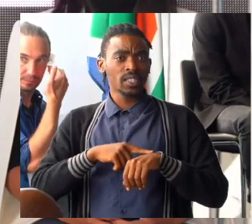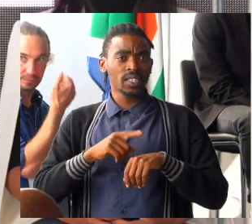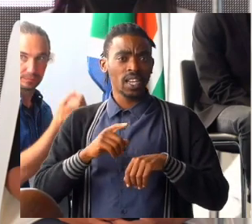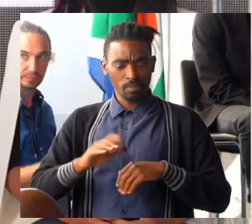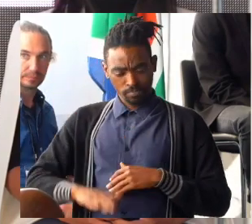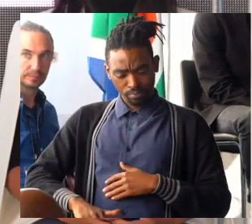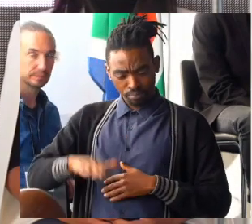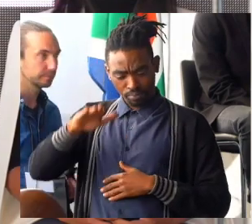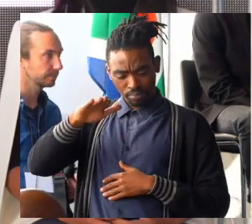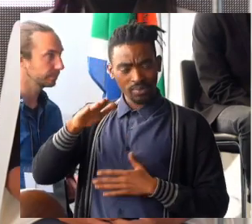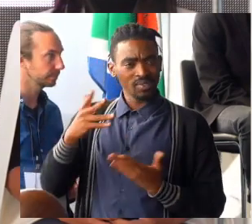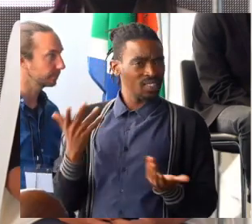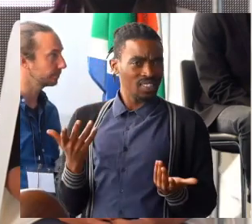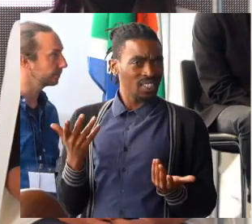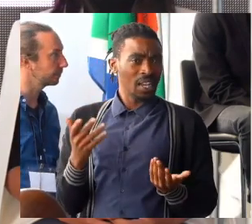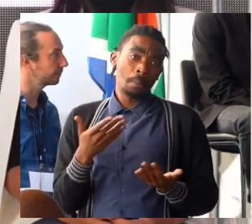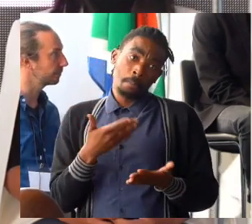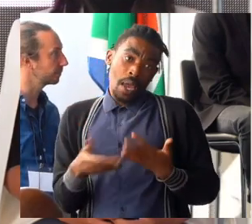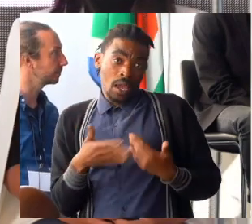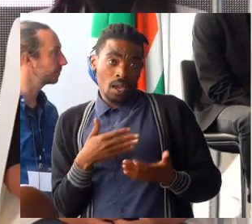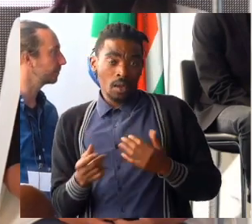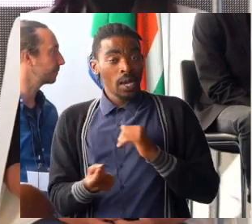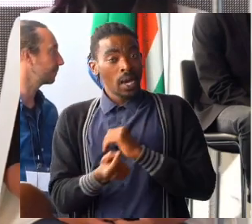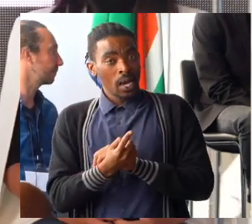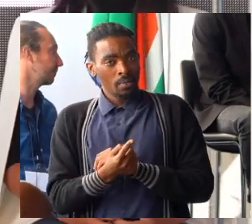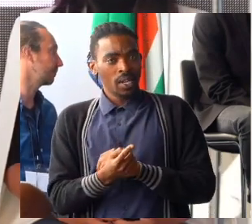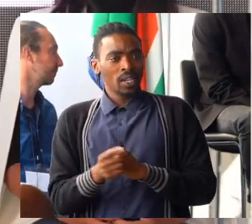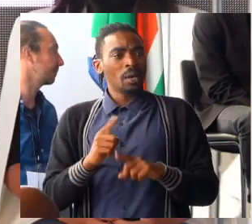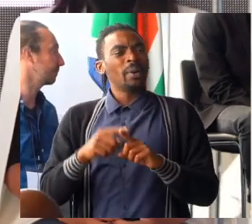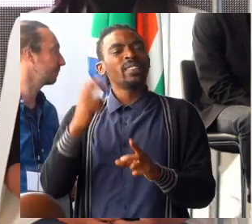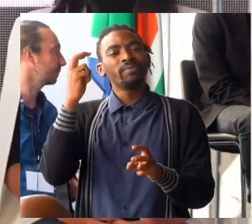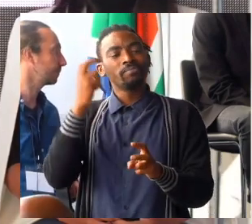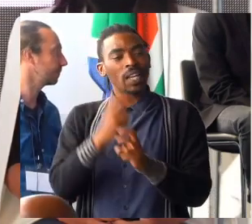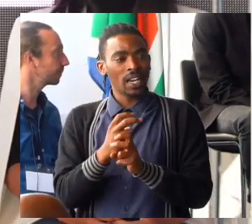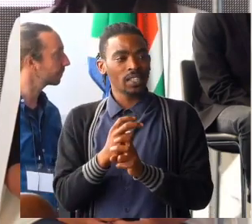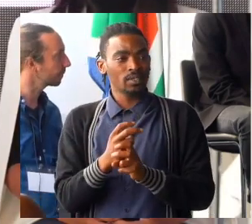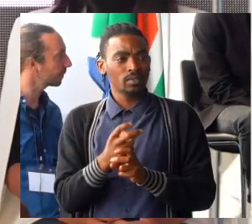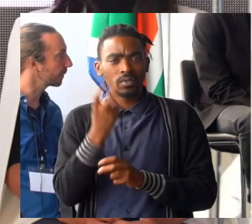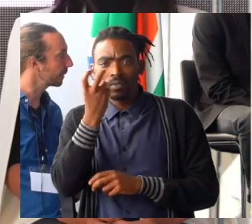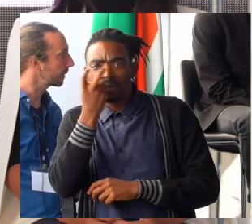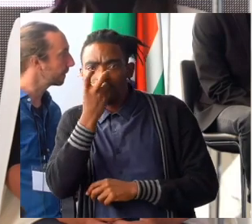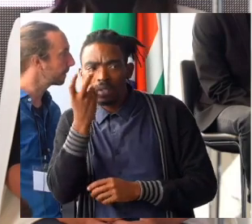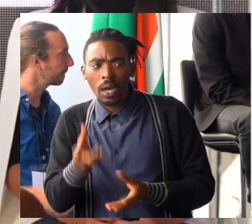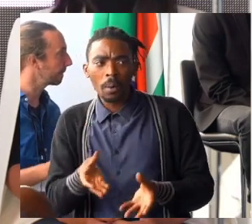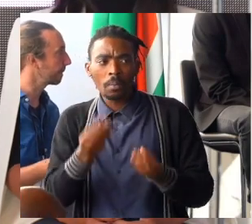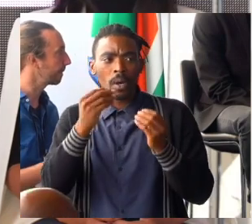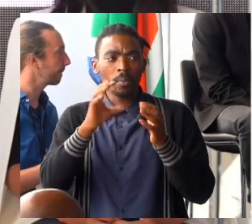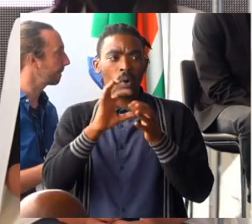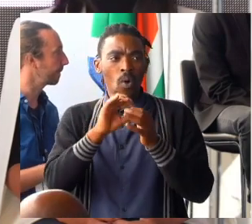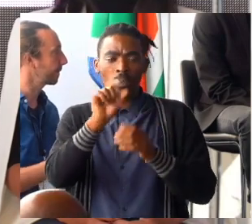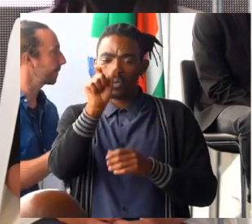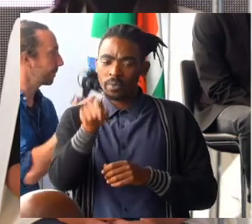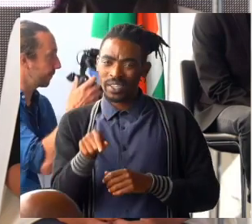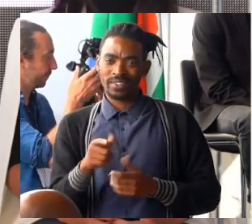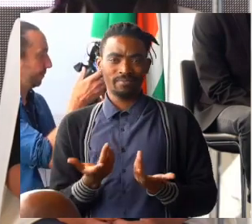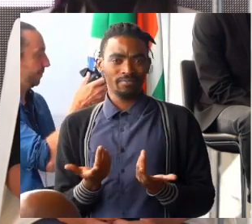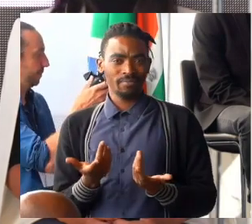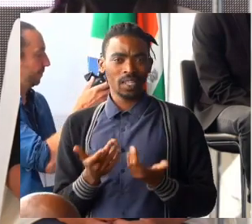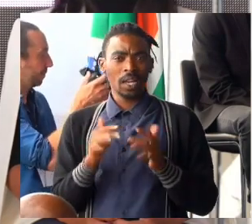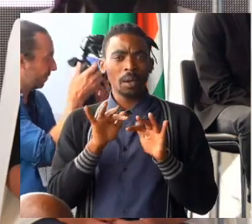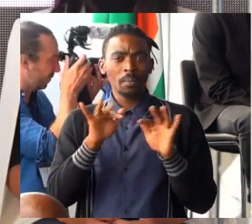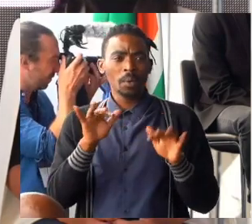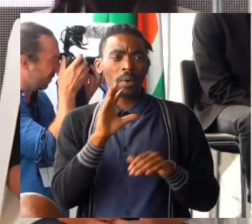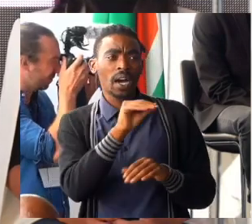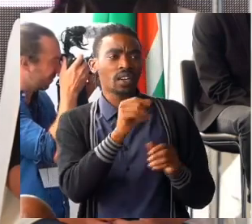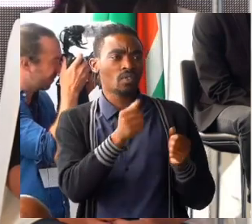here, maybe that happened, but it is hard to locate someone's home. So people ask for a car to